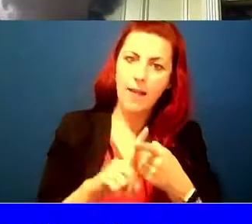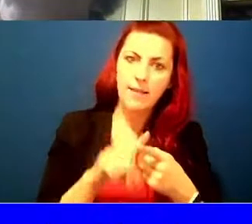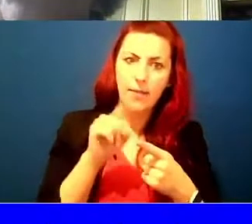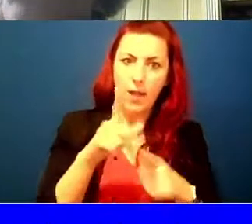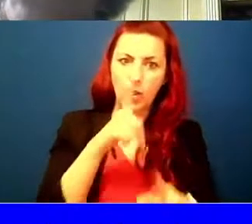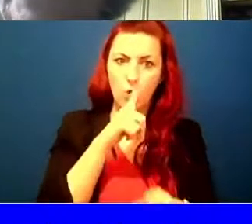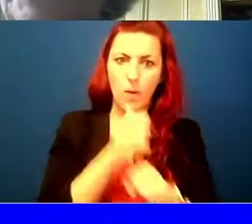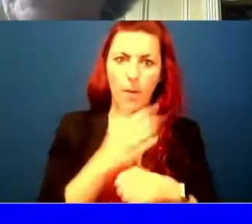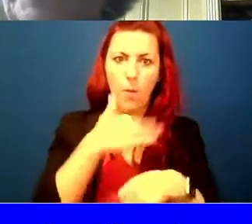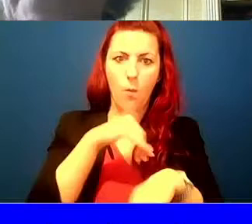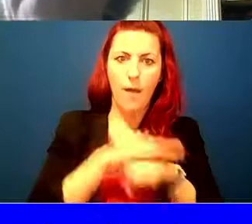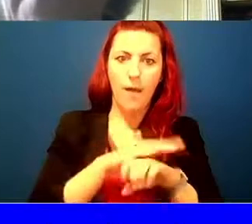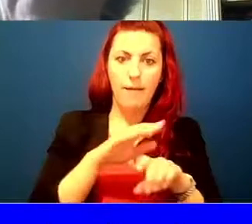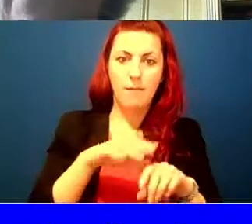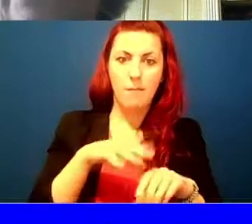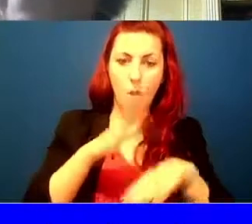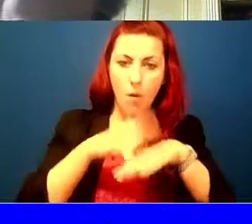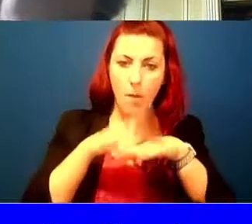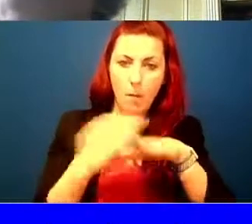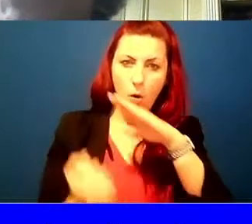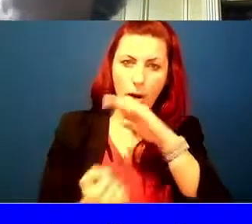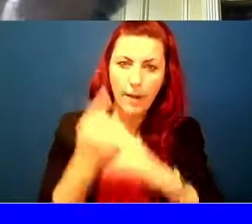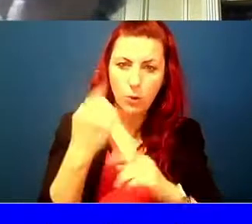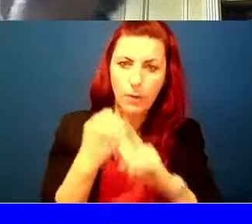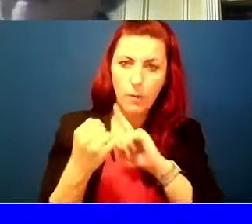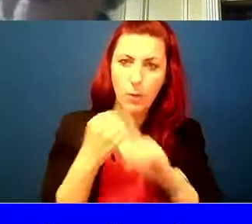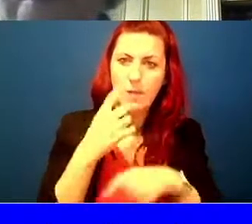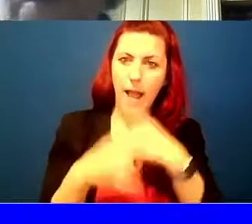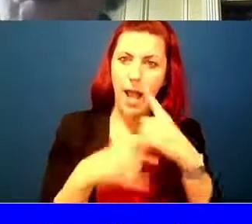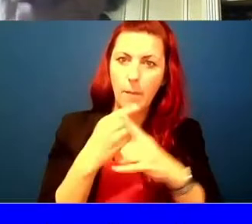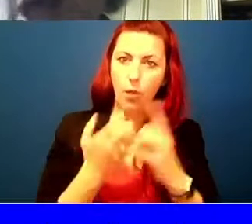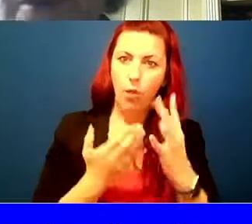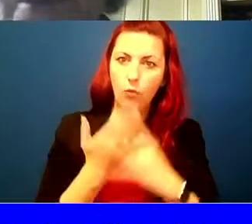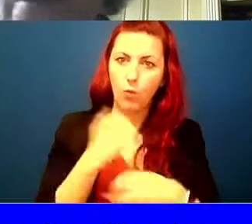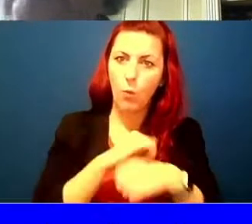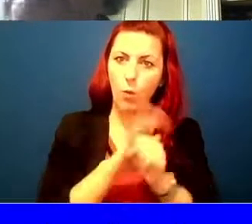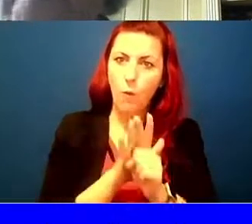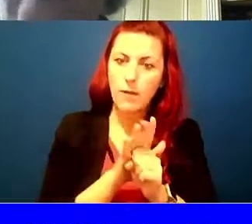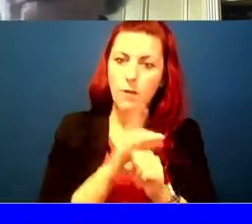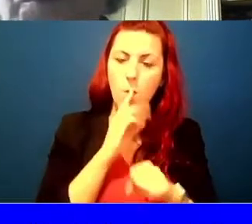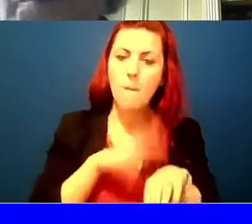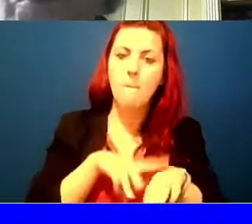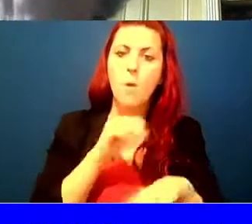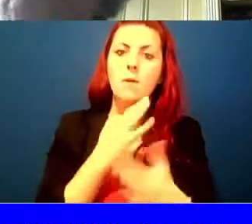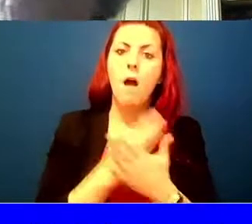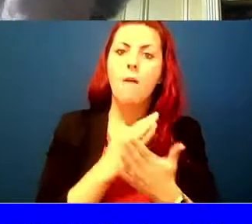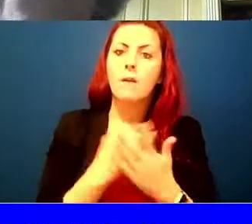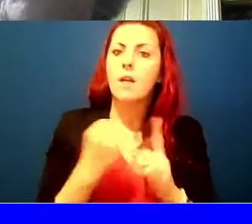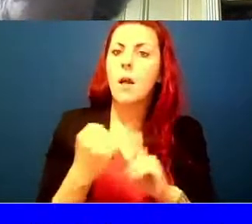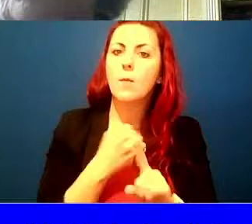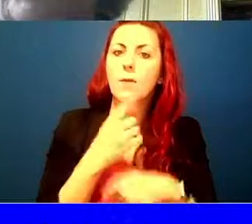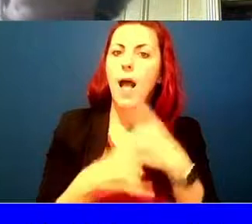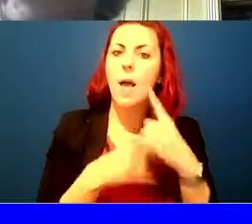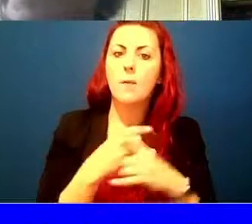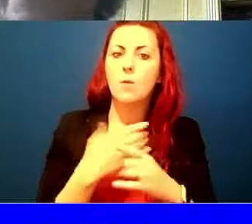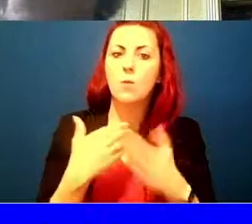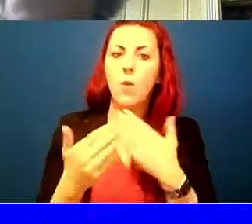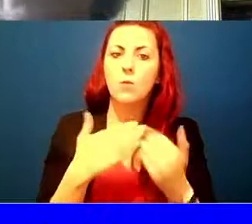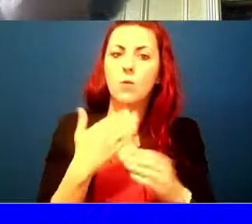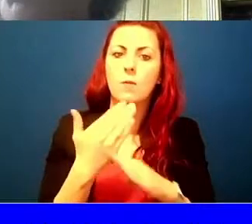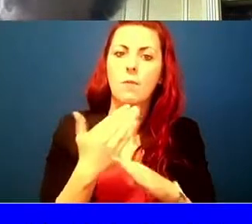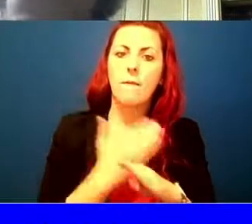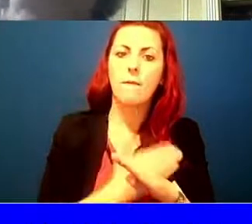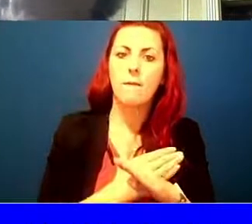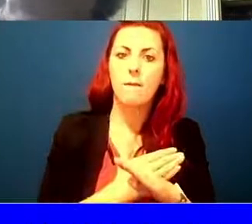of abuse during COVID-19, and the highest, the most common forms of abuse both before and after COVID-19